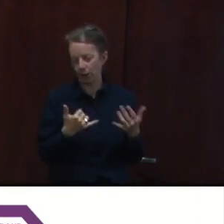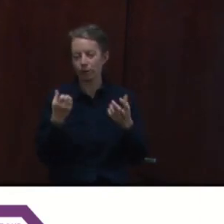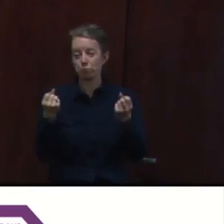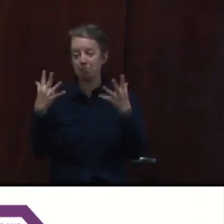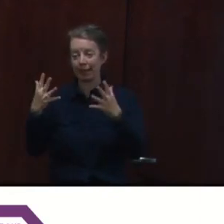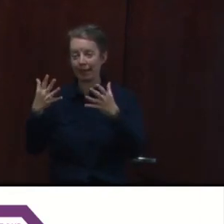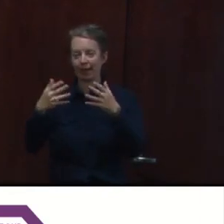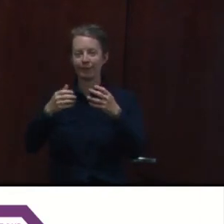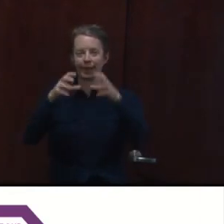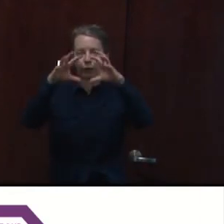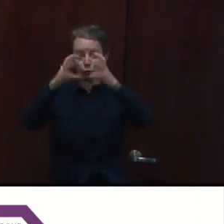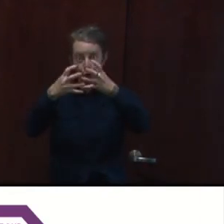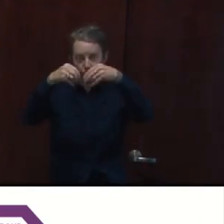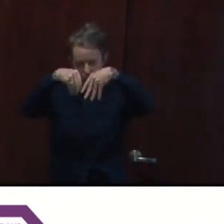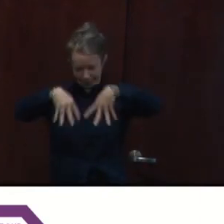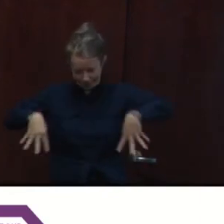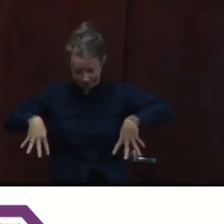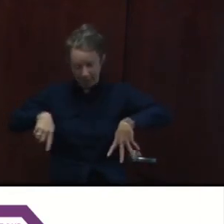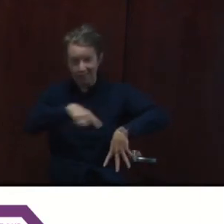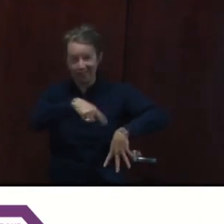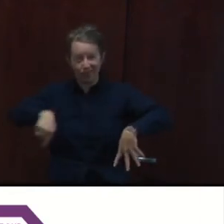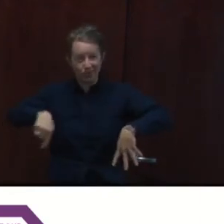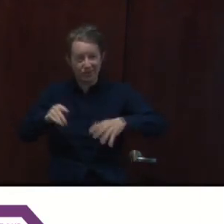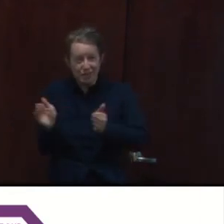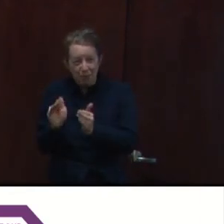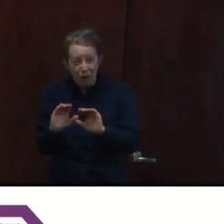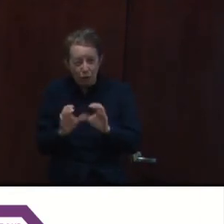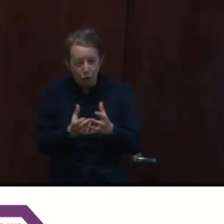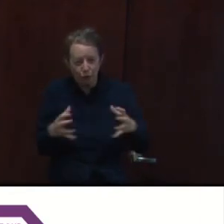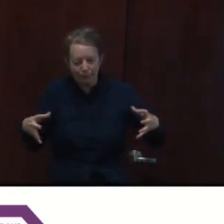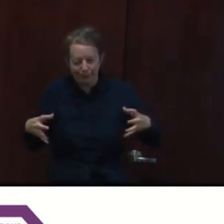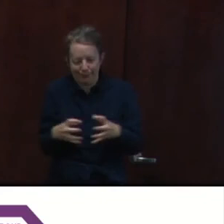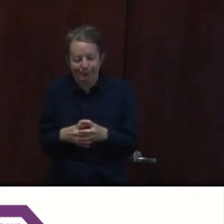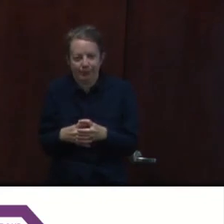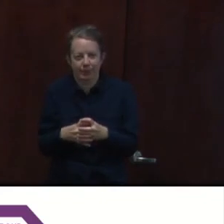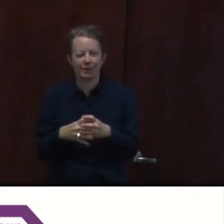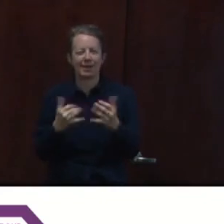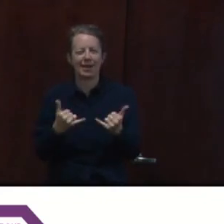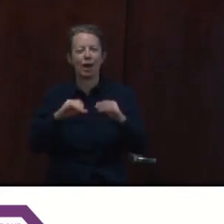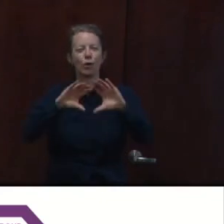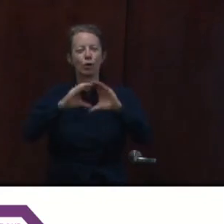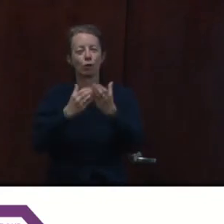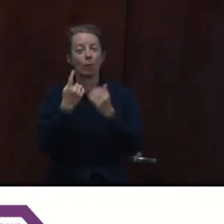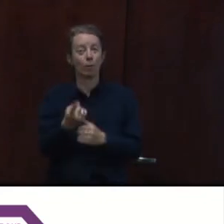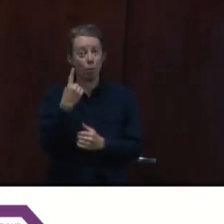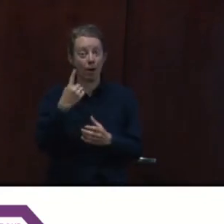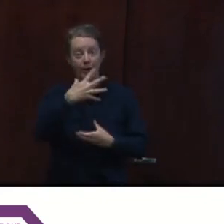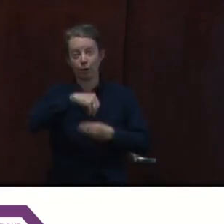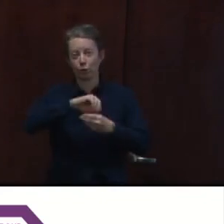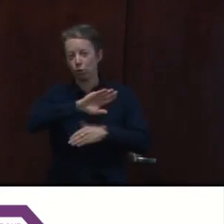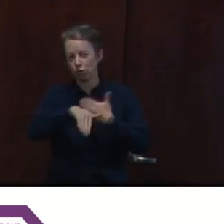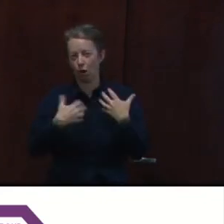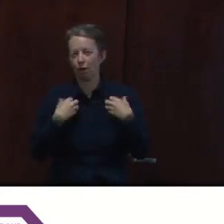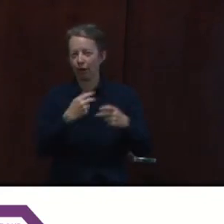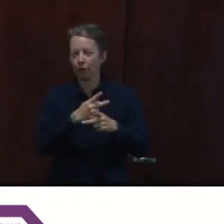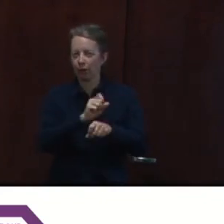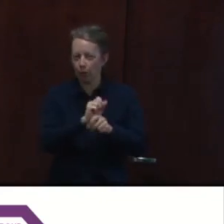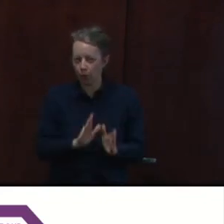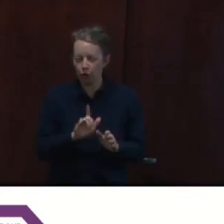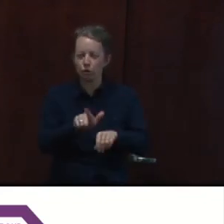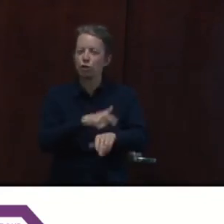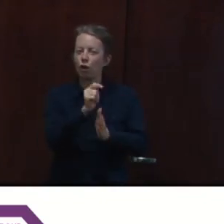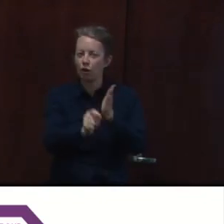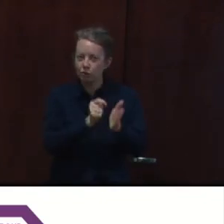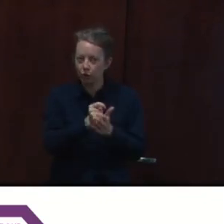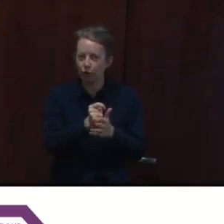of those subgroups that we were seeing prior. And group 1 now is healthcare workers and long-term care facility staff